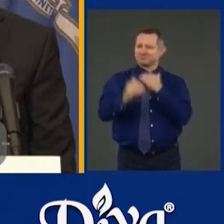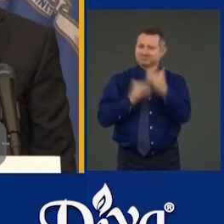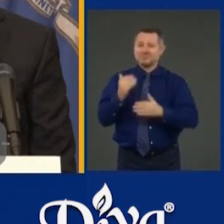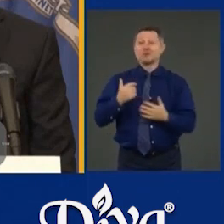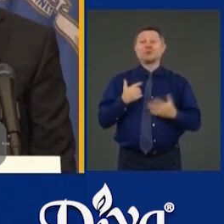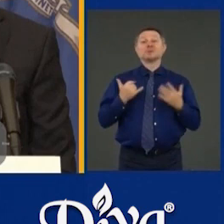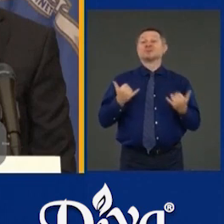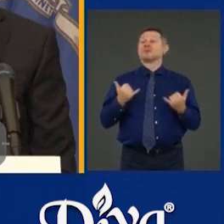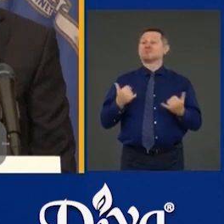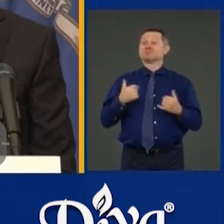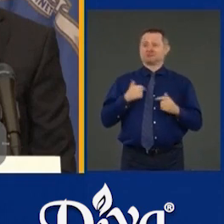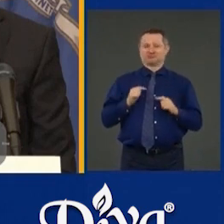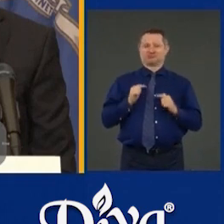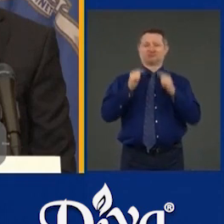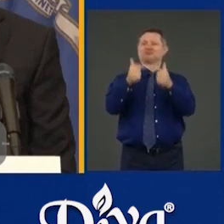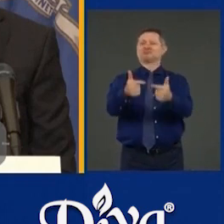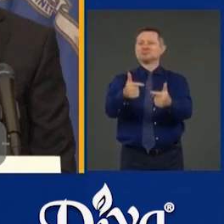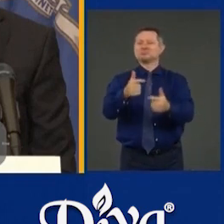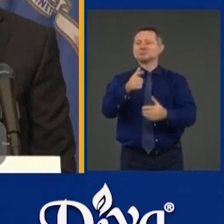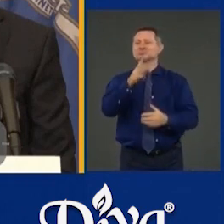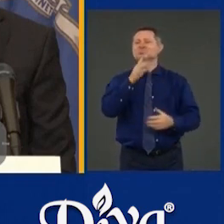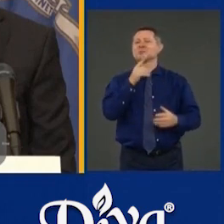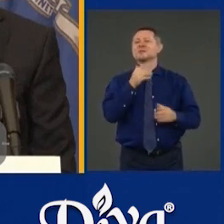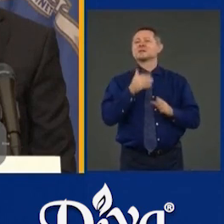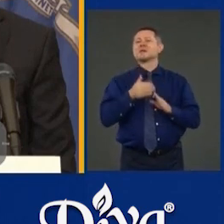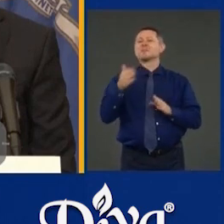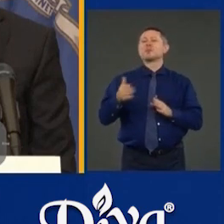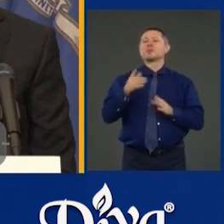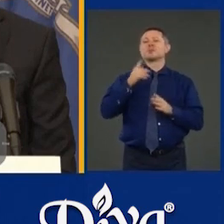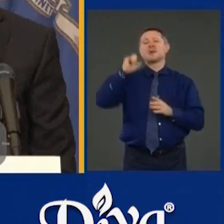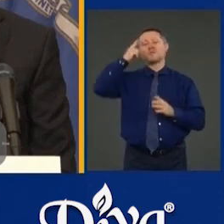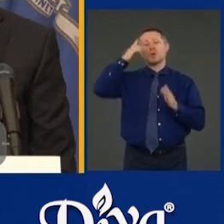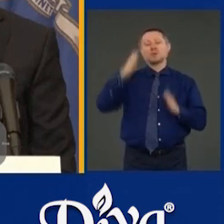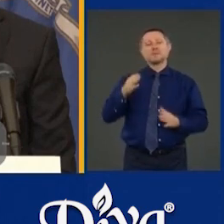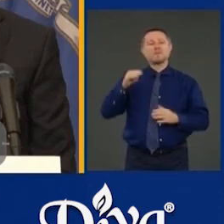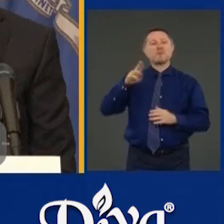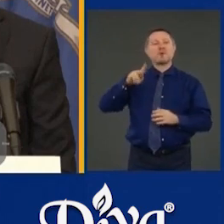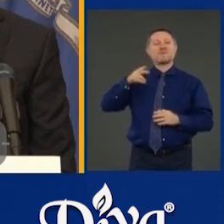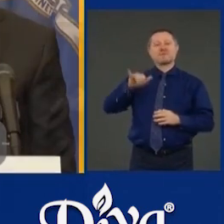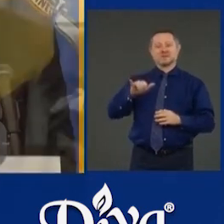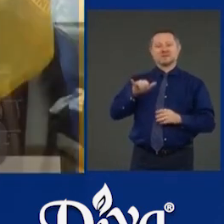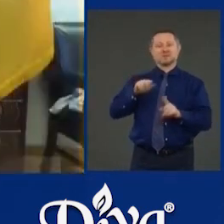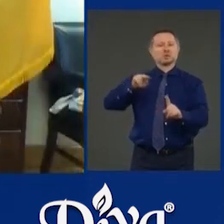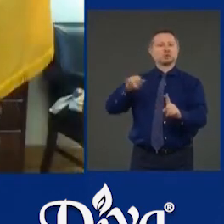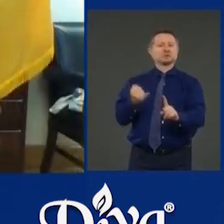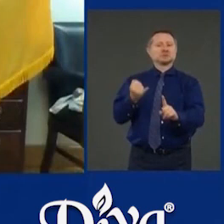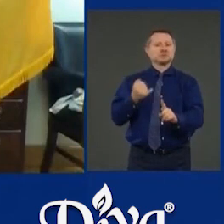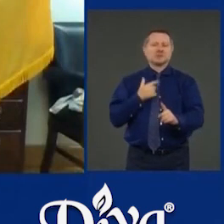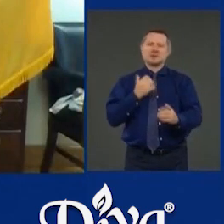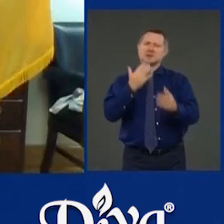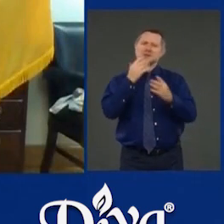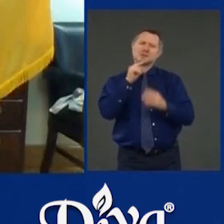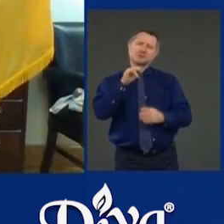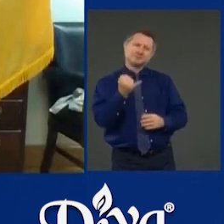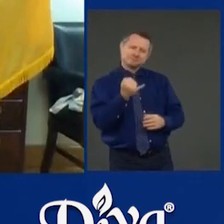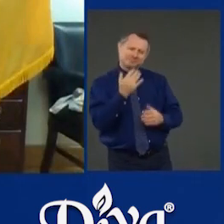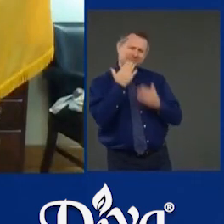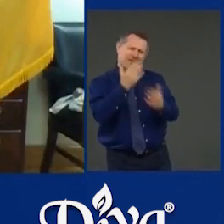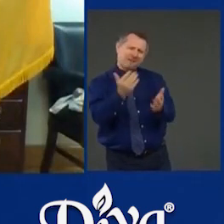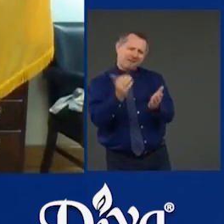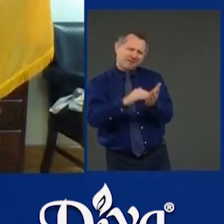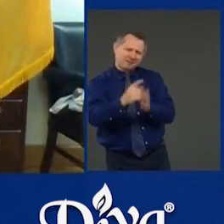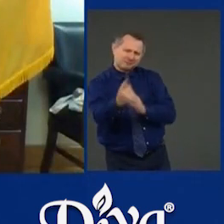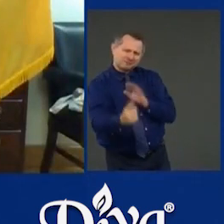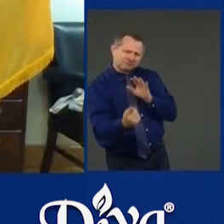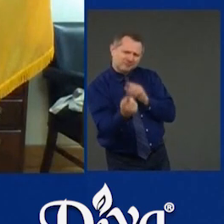over to my neighbor, Governor Phil Murphy. Phil, thank you again for everything. Thank you for what you've done,